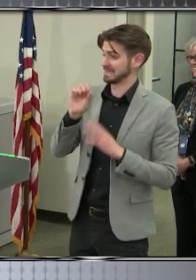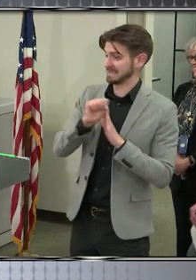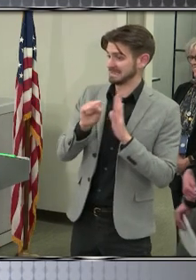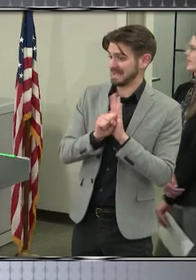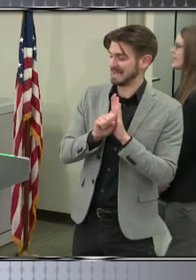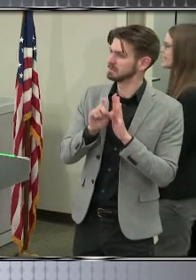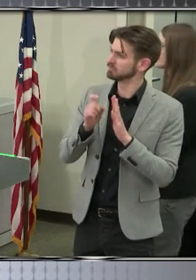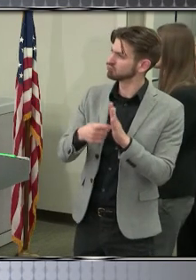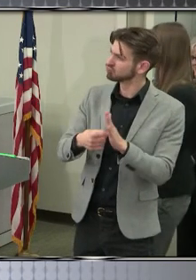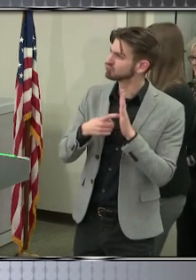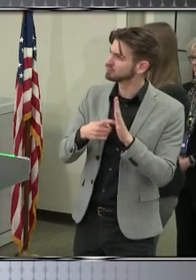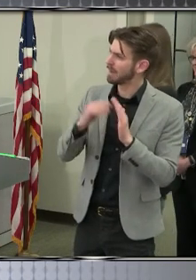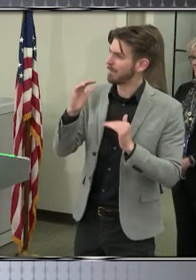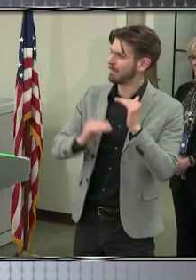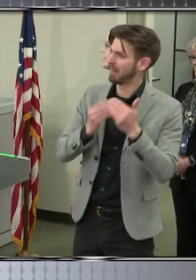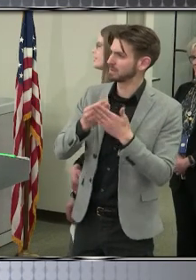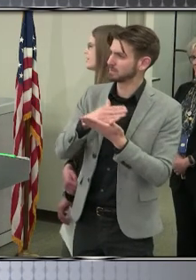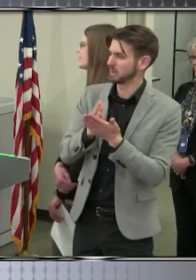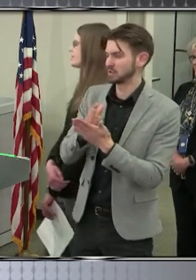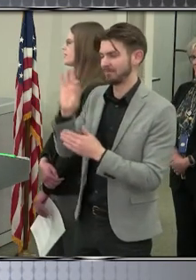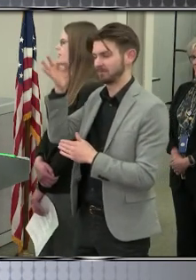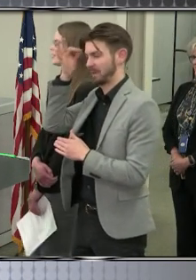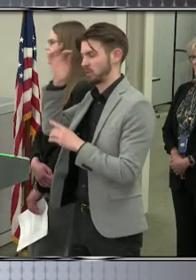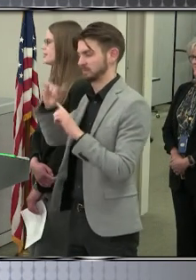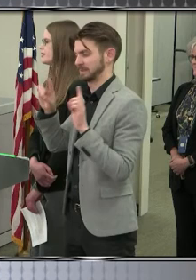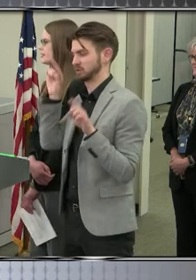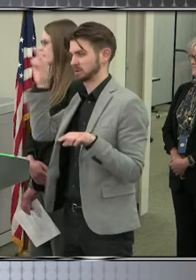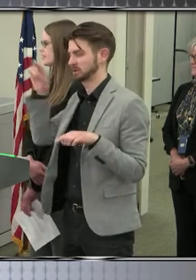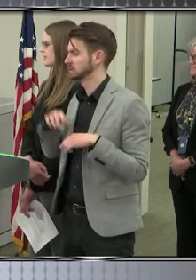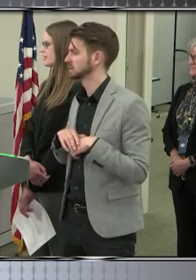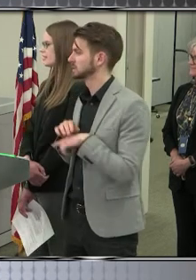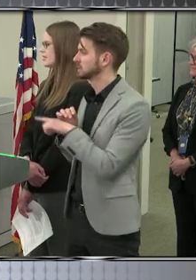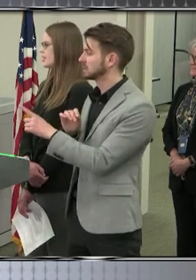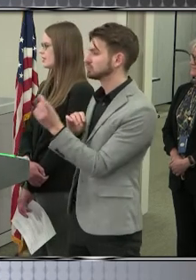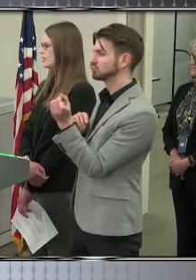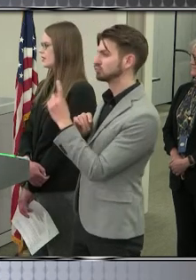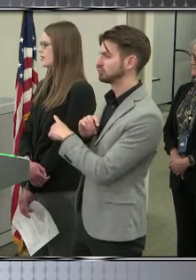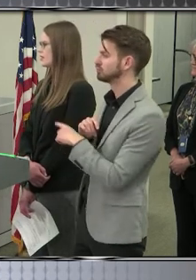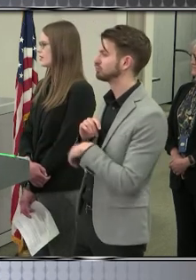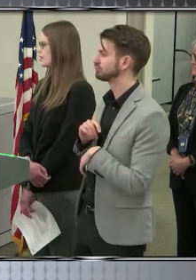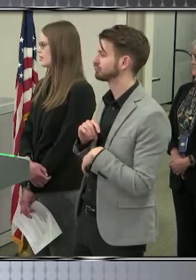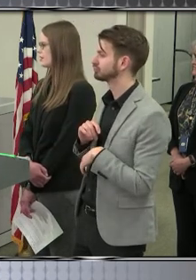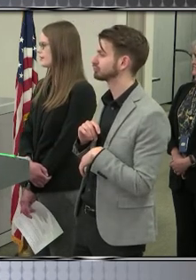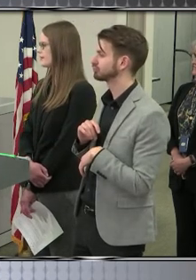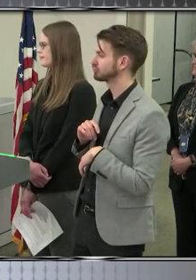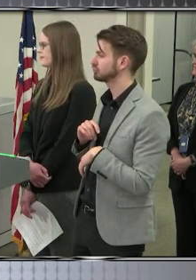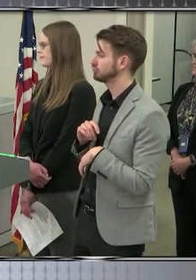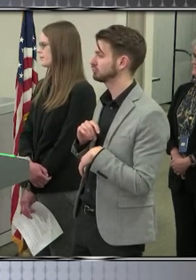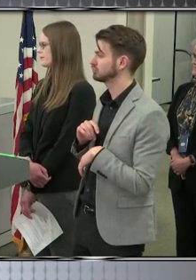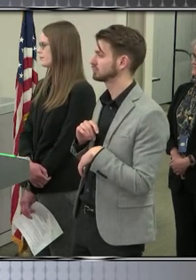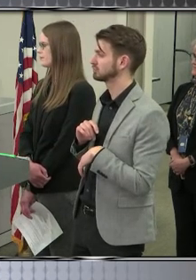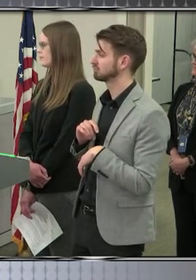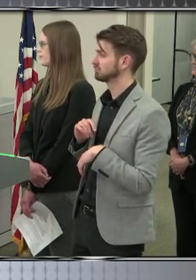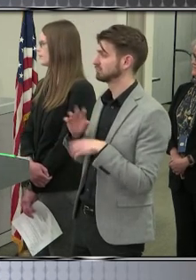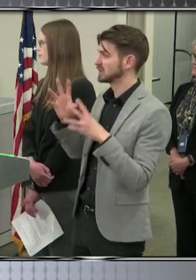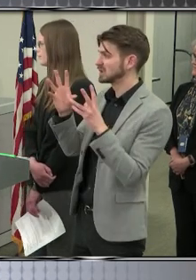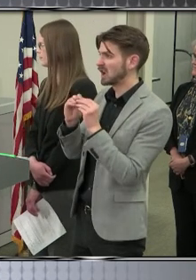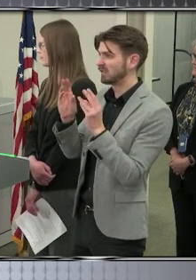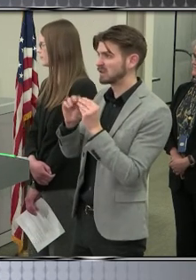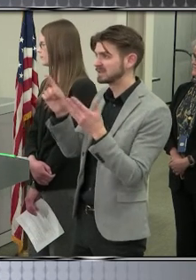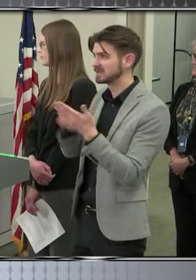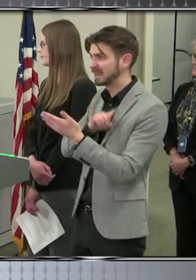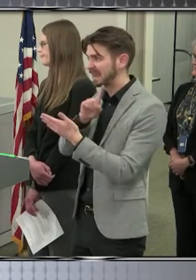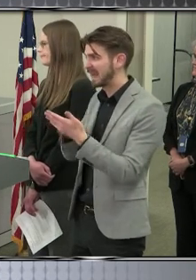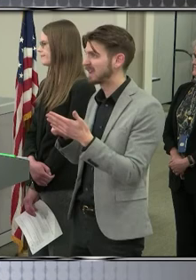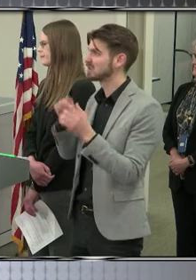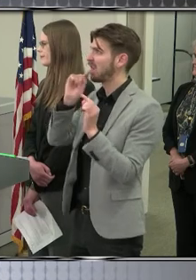Unlike Denver, obviously had a huge cancellation of a conference up there. Have we seen anything like that? Not